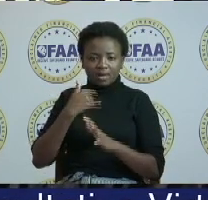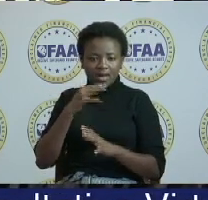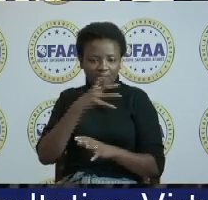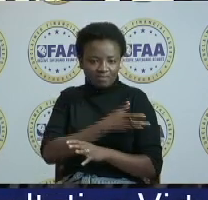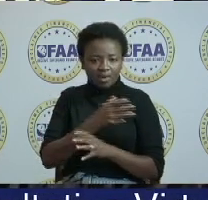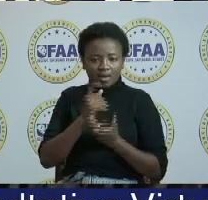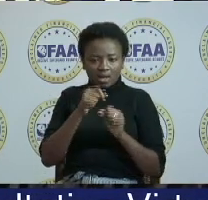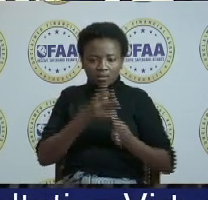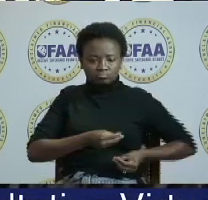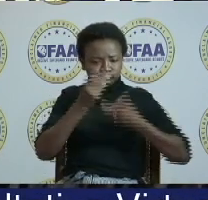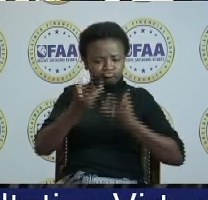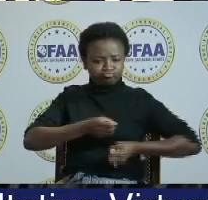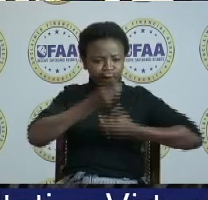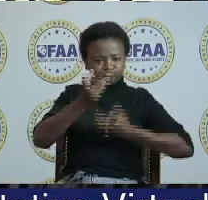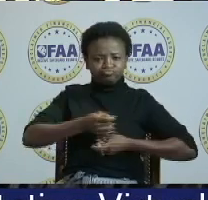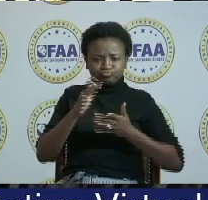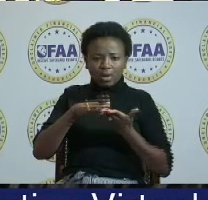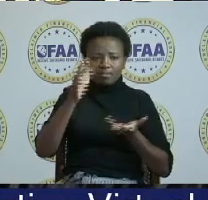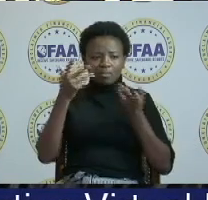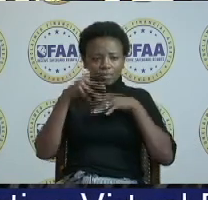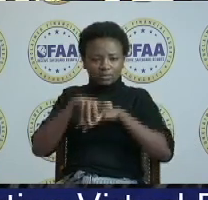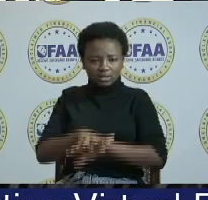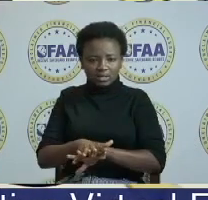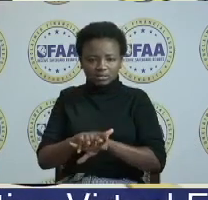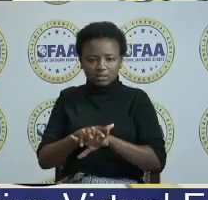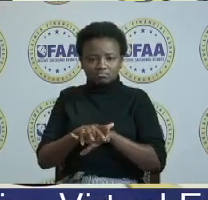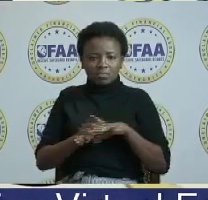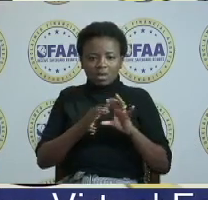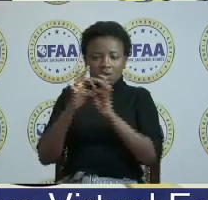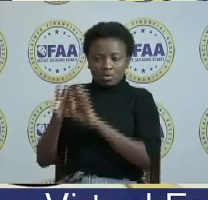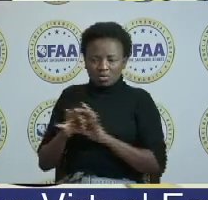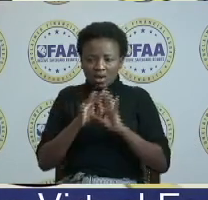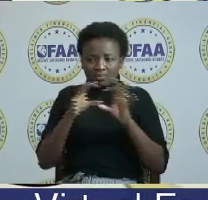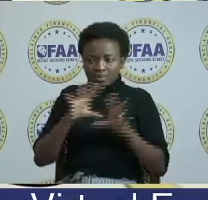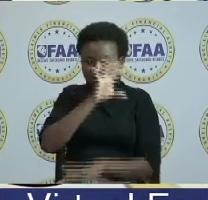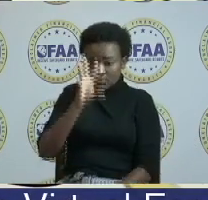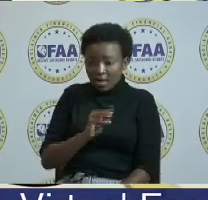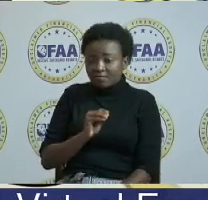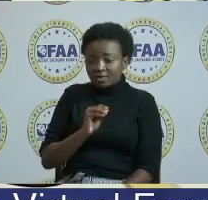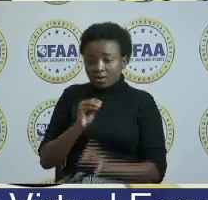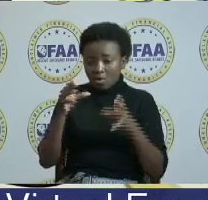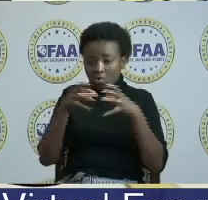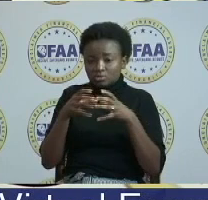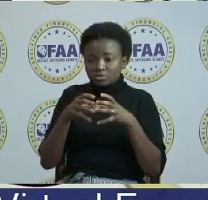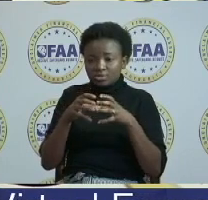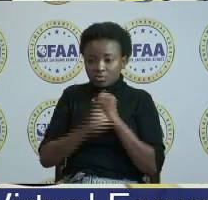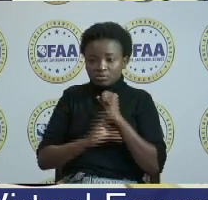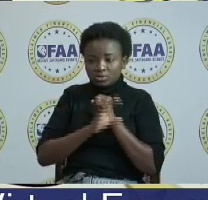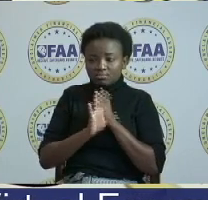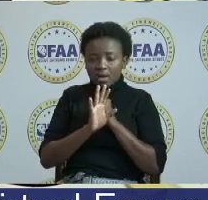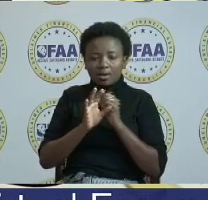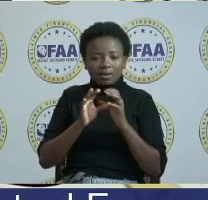potential of a more integrated and collaborative continent and the need for Africa to think about its human capital in a